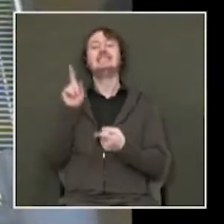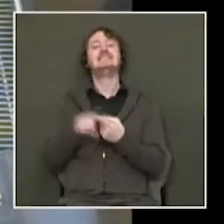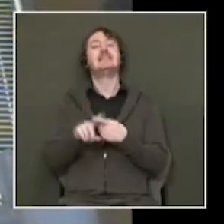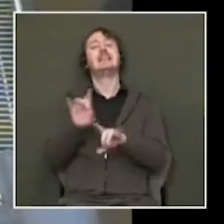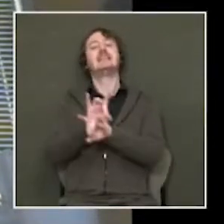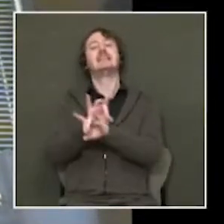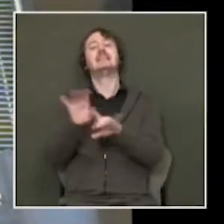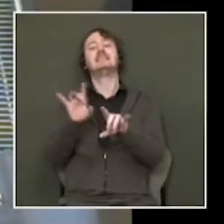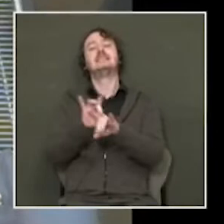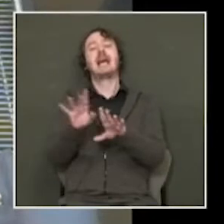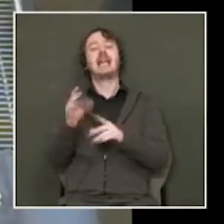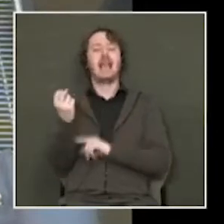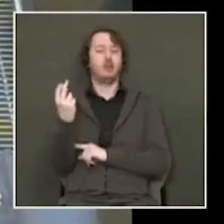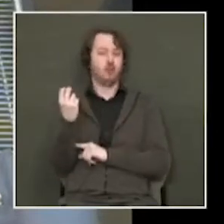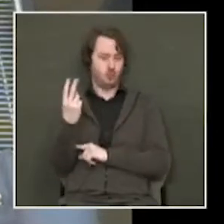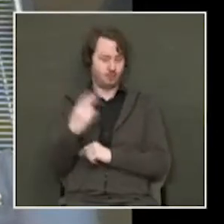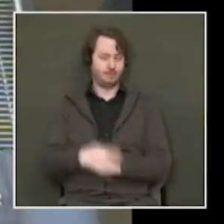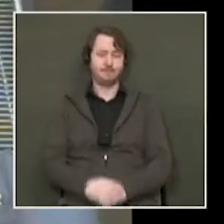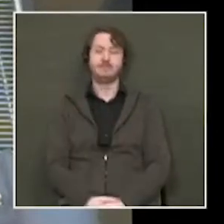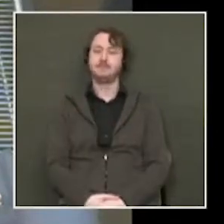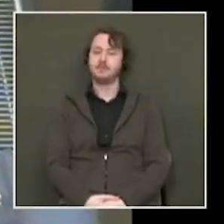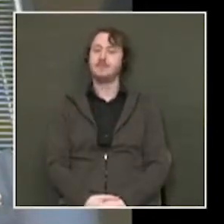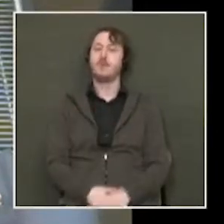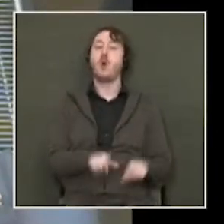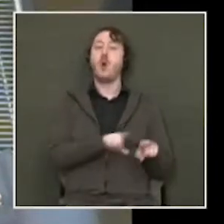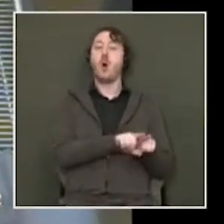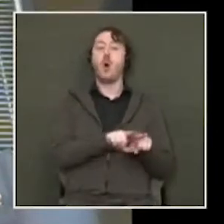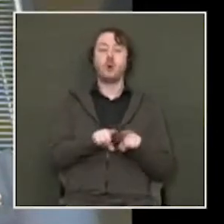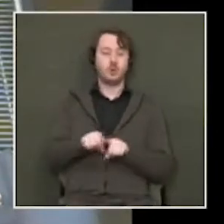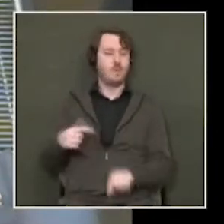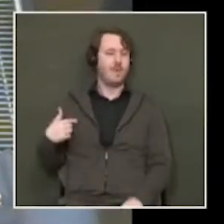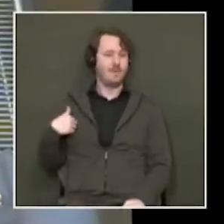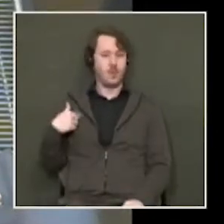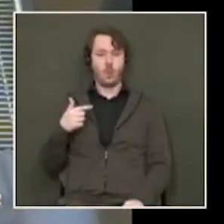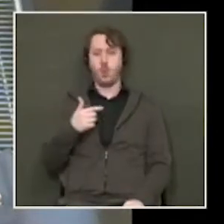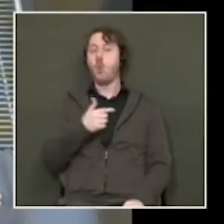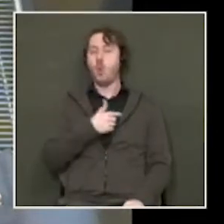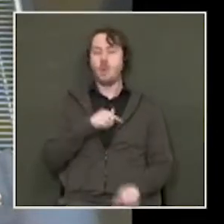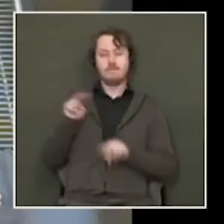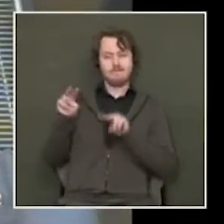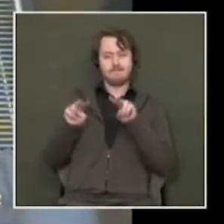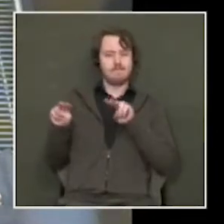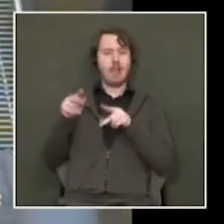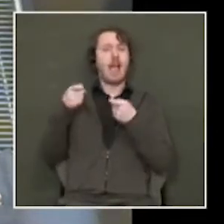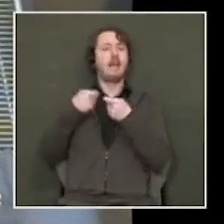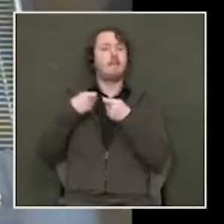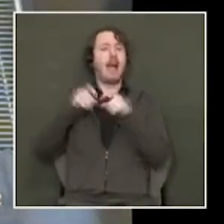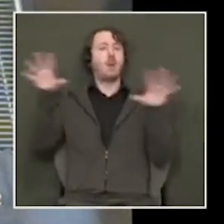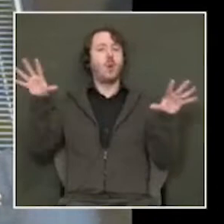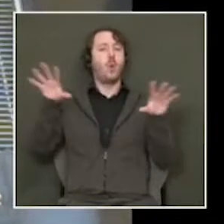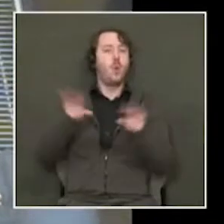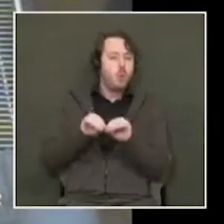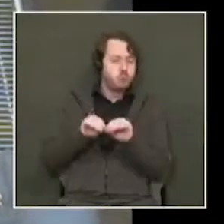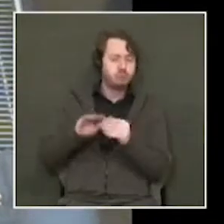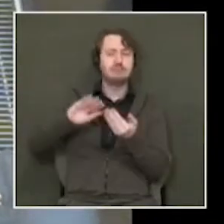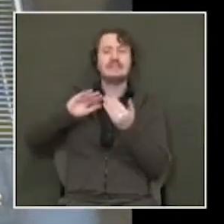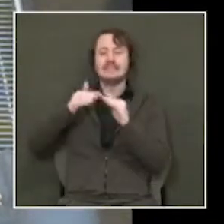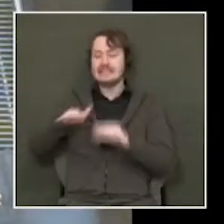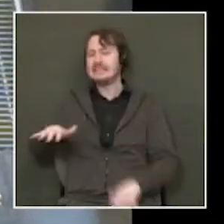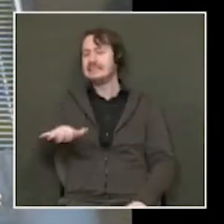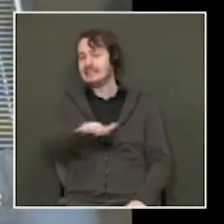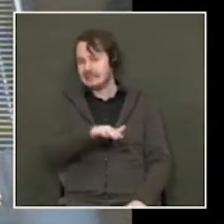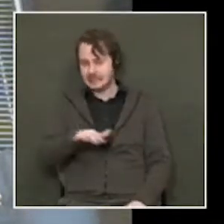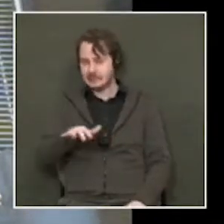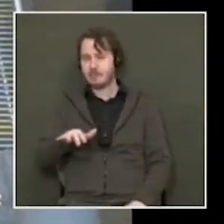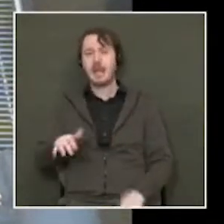noon. We also are monitoring some power outages in the suburban cities in unincorporated Bexar